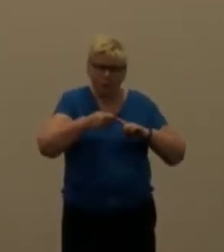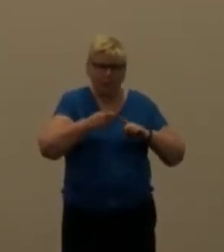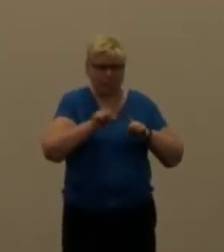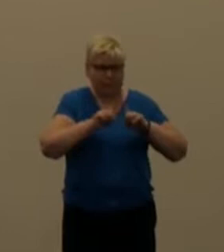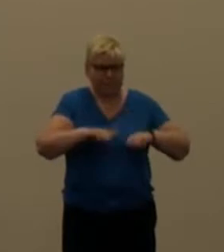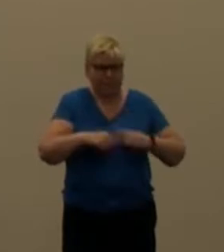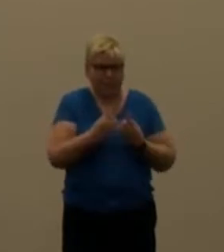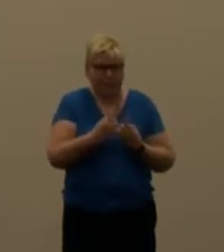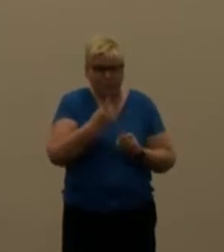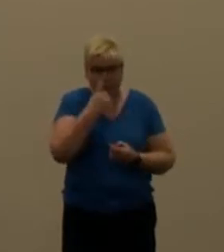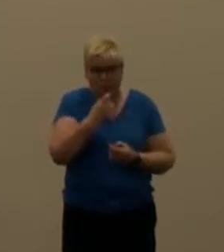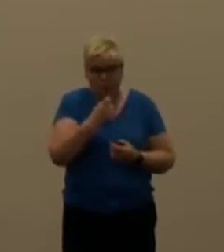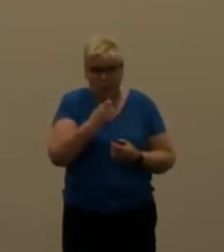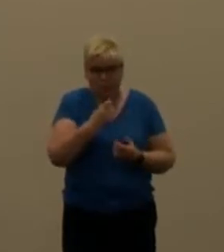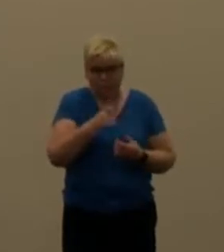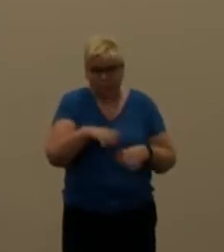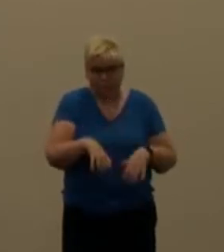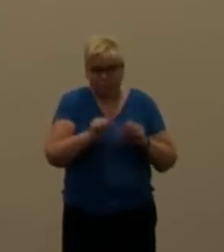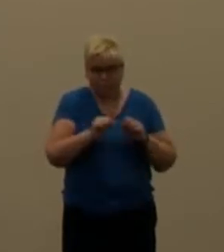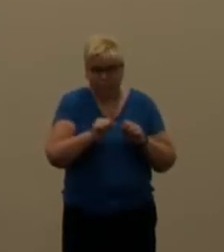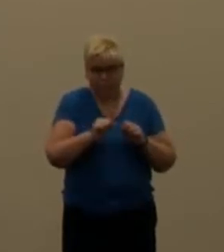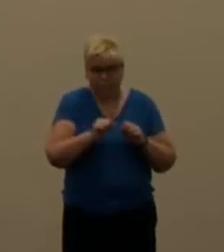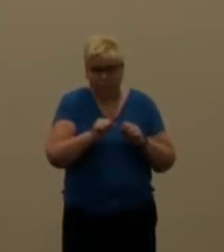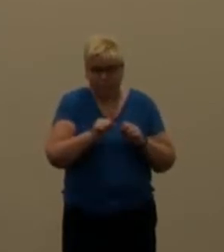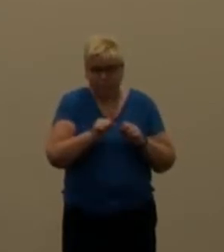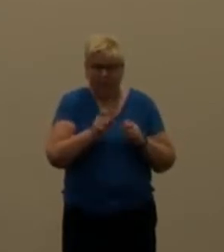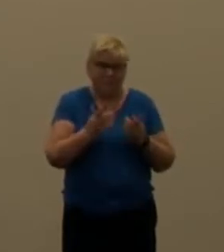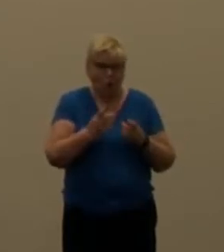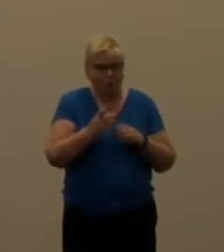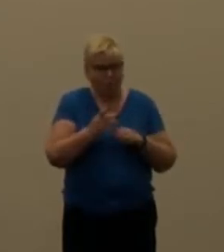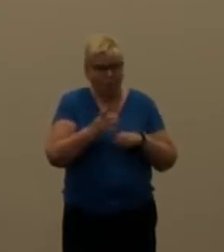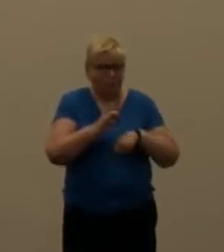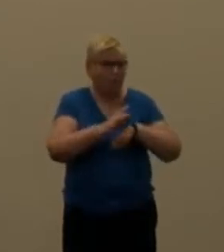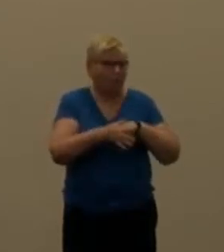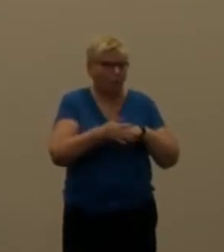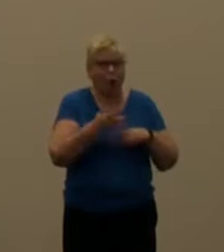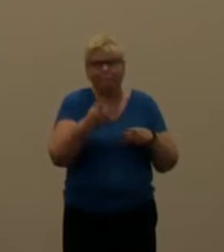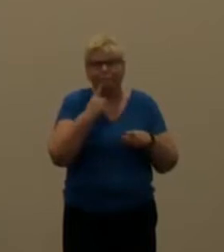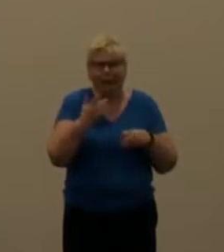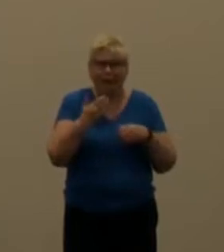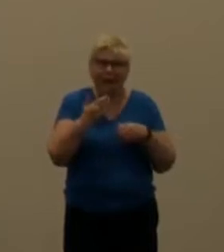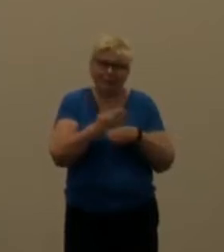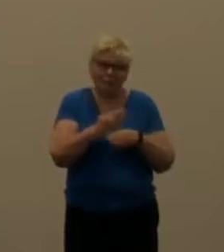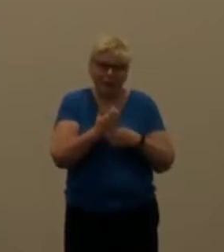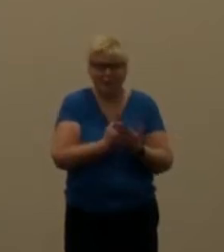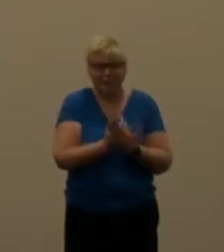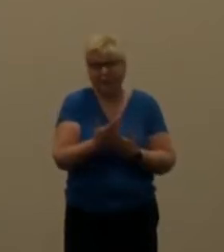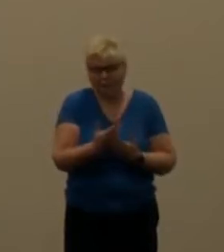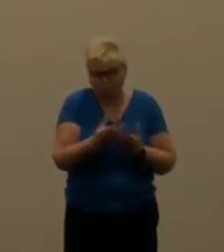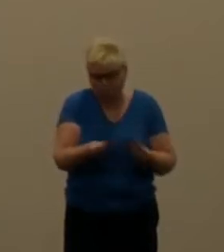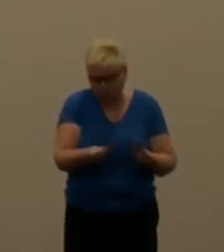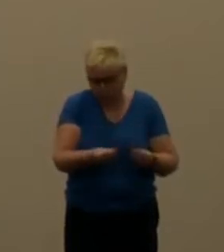we can really implement for our kind of professional or enterprise-ready, I would like to say,